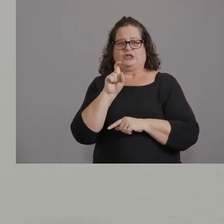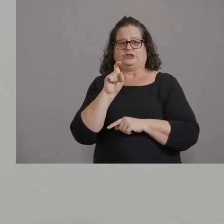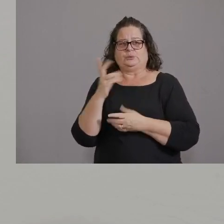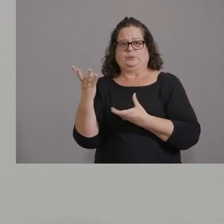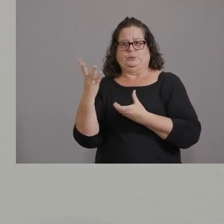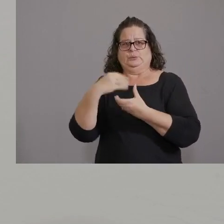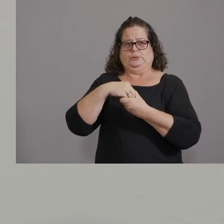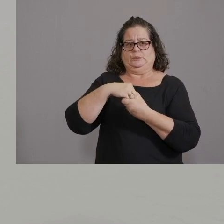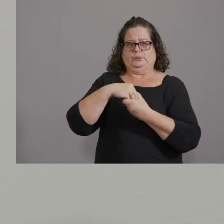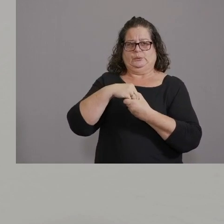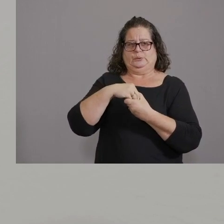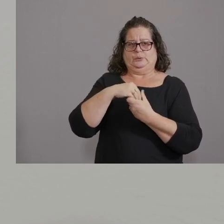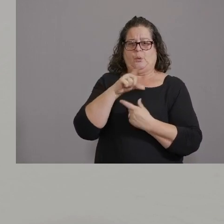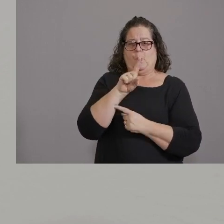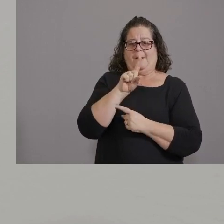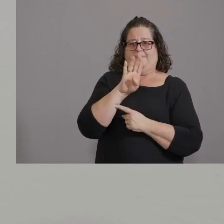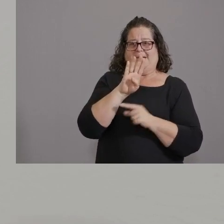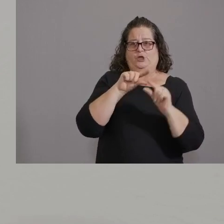as those